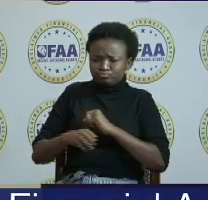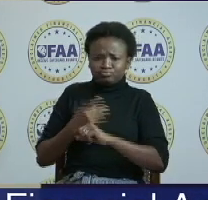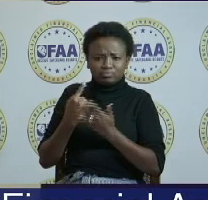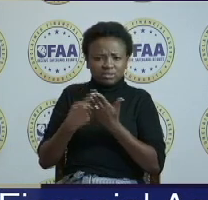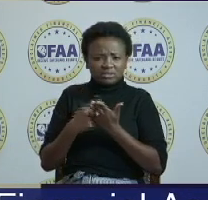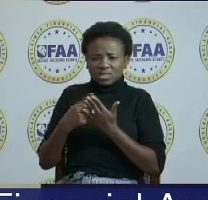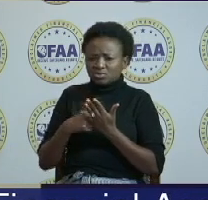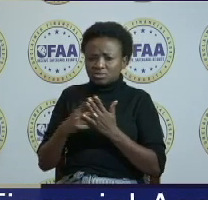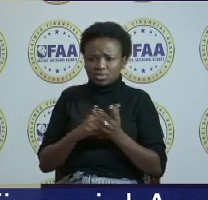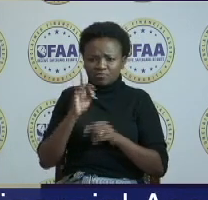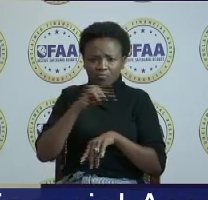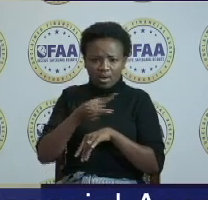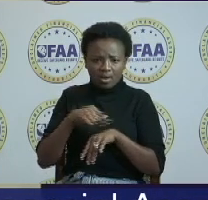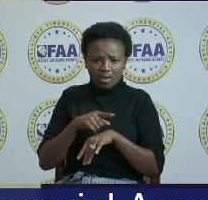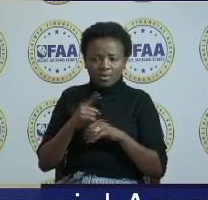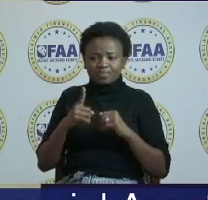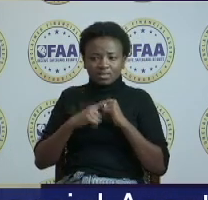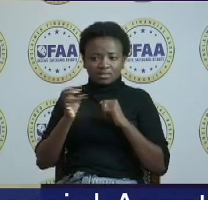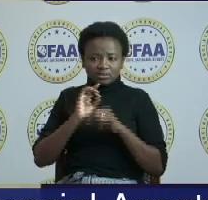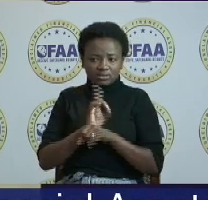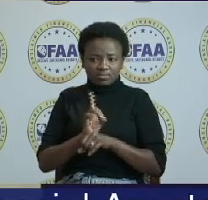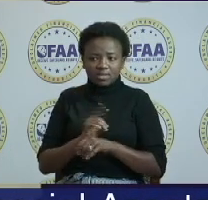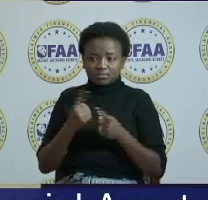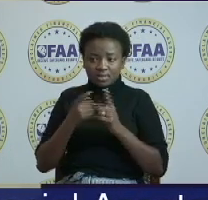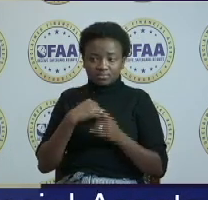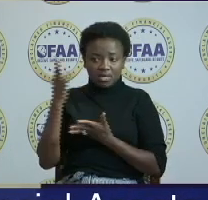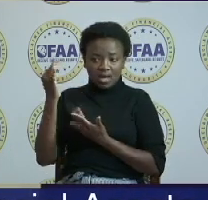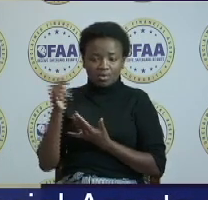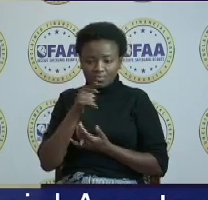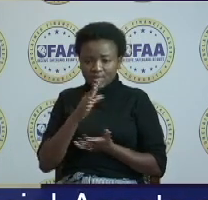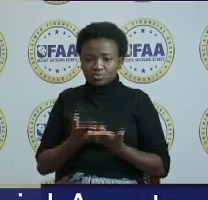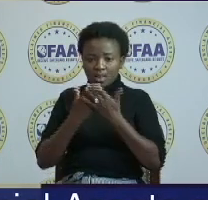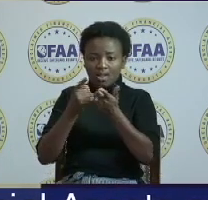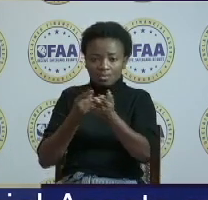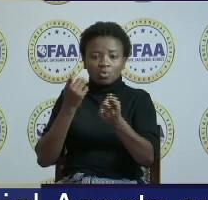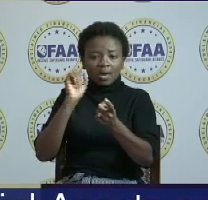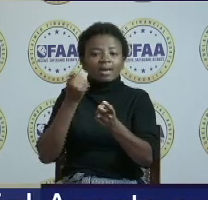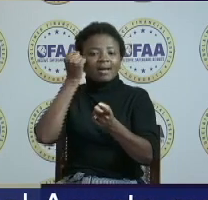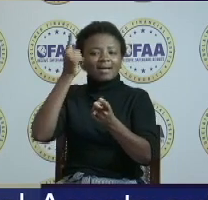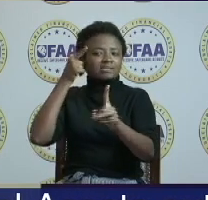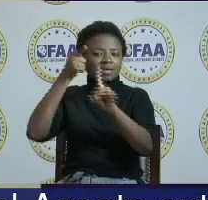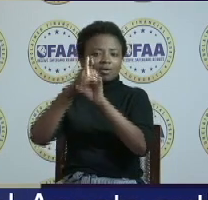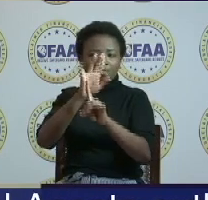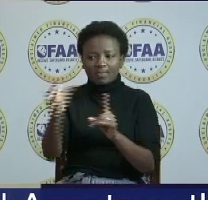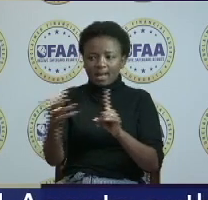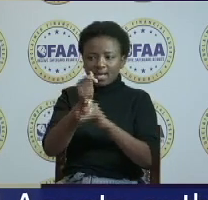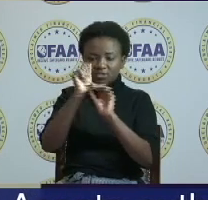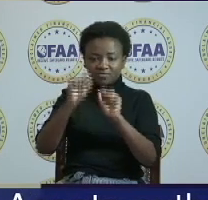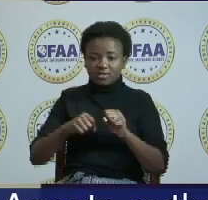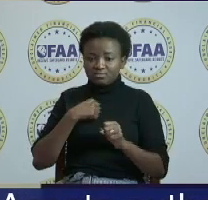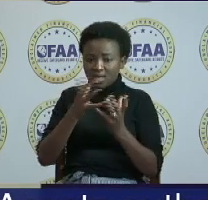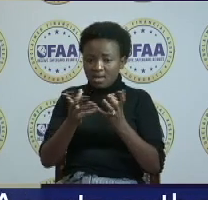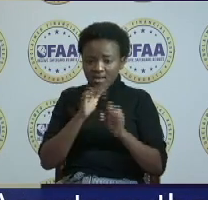It's about an hour or so, about 60 minutes, but I hope that this will help you to achieve the goal that we all have, and I will need as